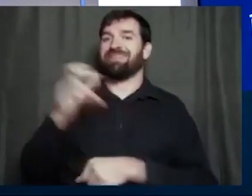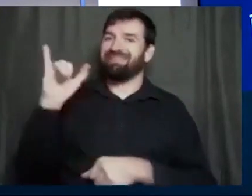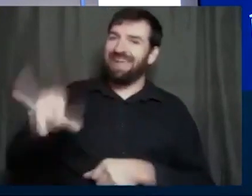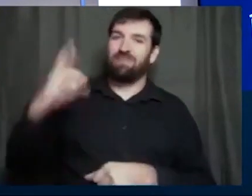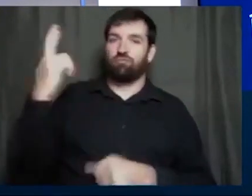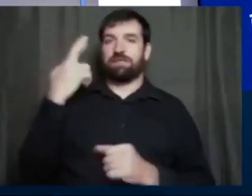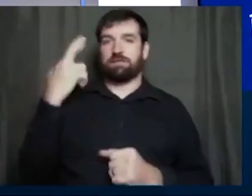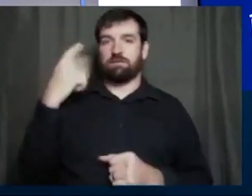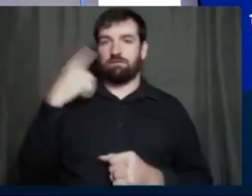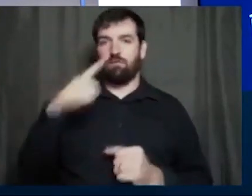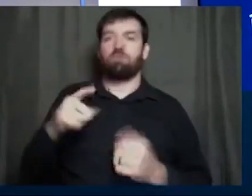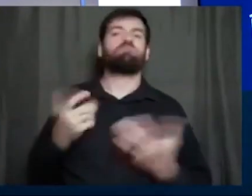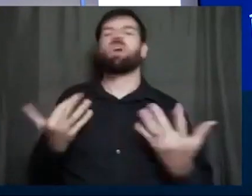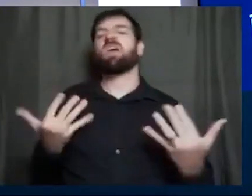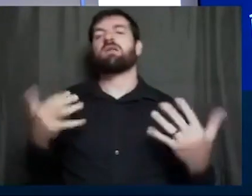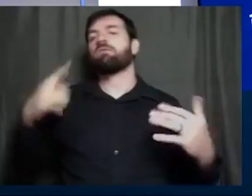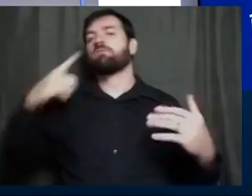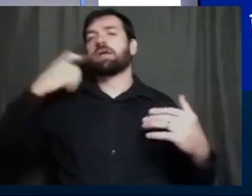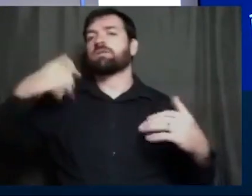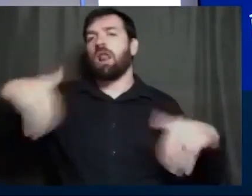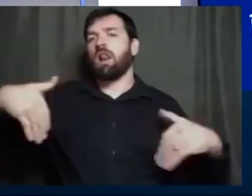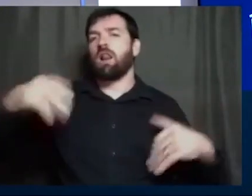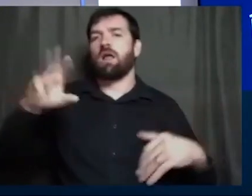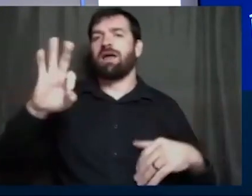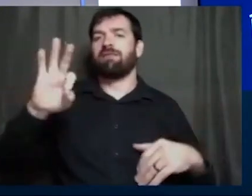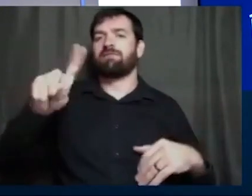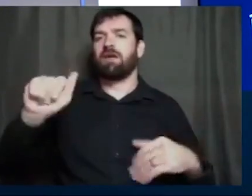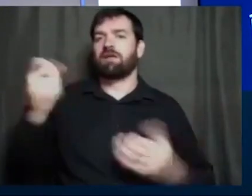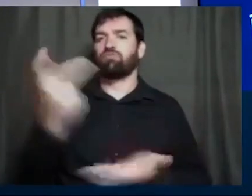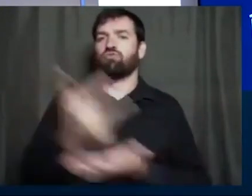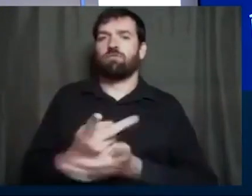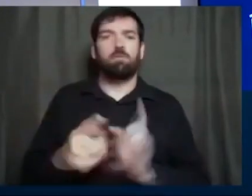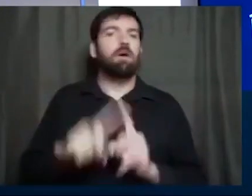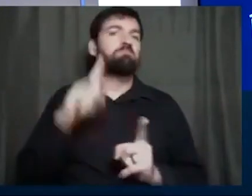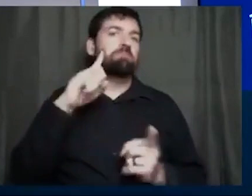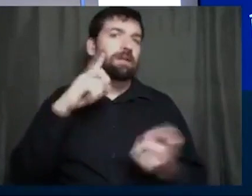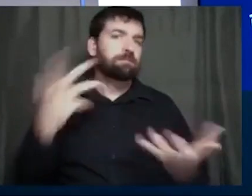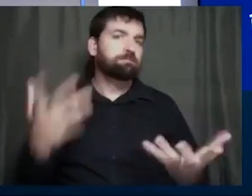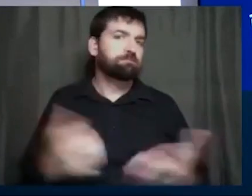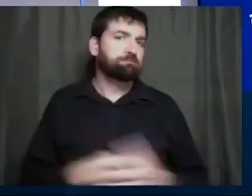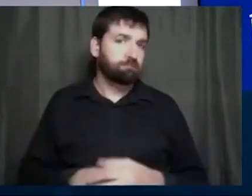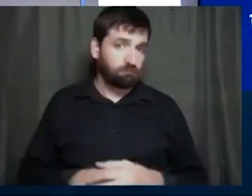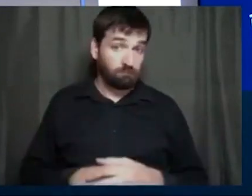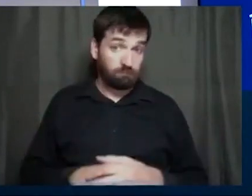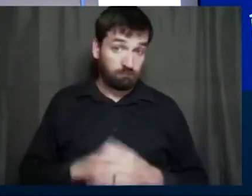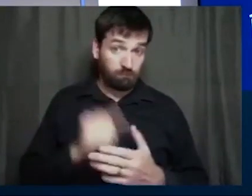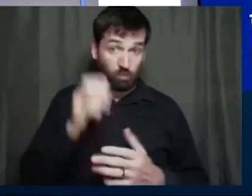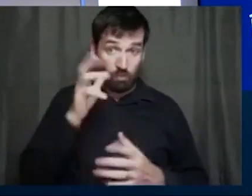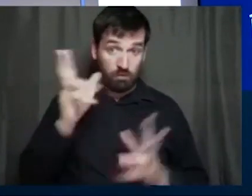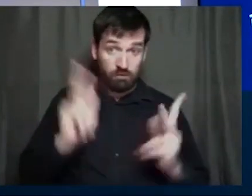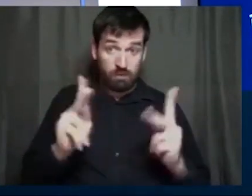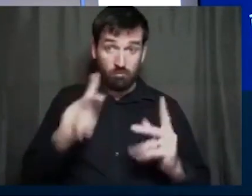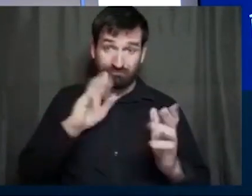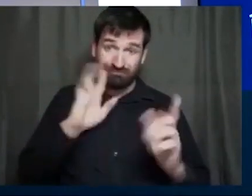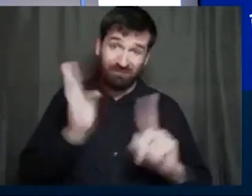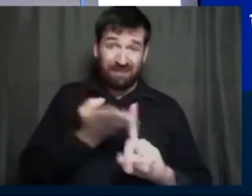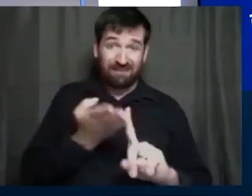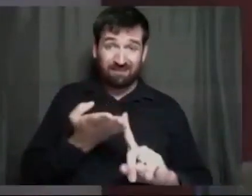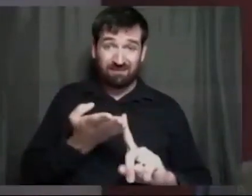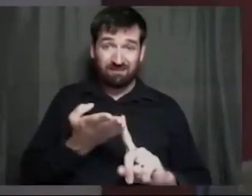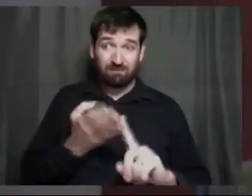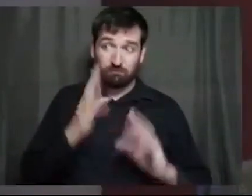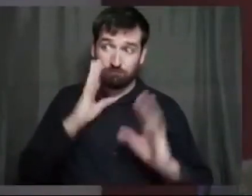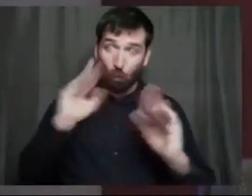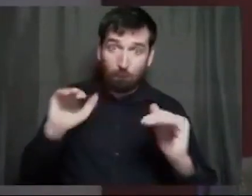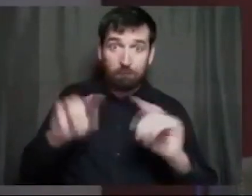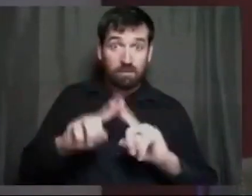Fair enough. But what are your predictions? What do you think? Is that going to get people off the fence? I know that's what we hope, but do you think that'll happen? I think it'll